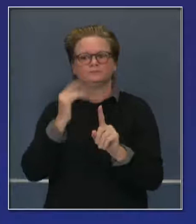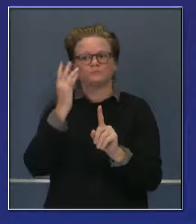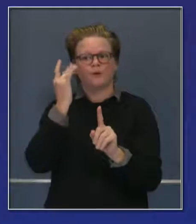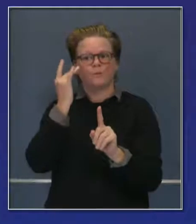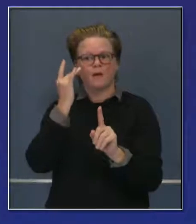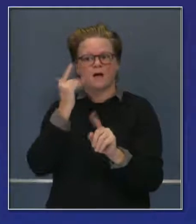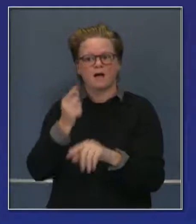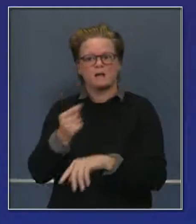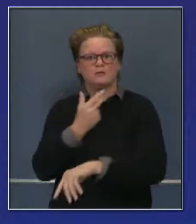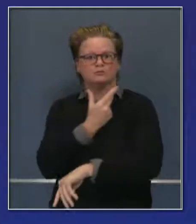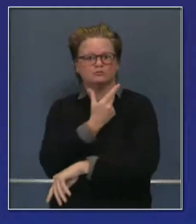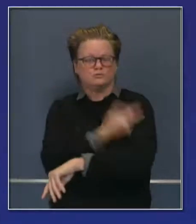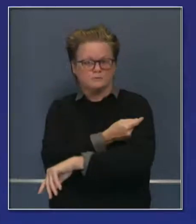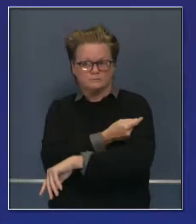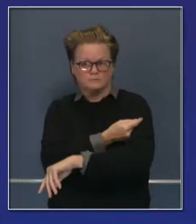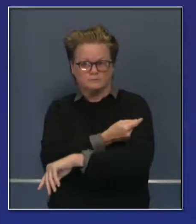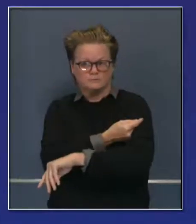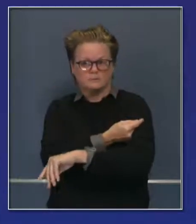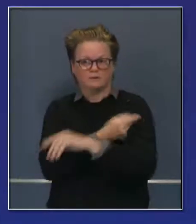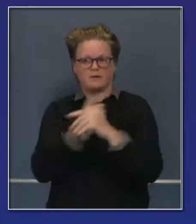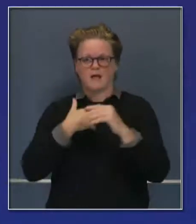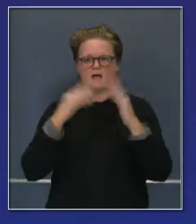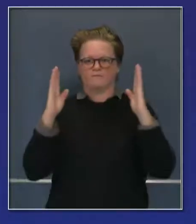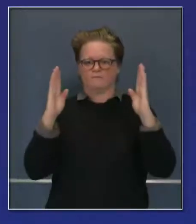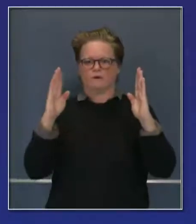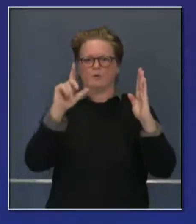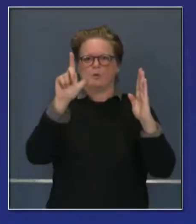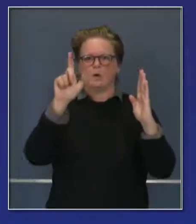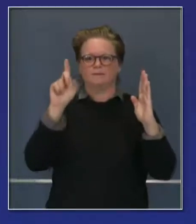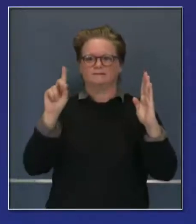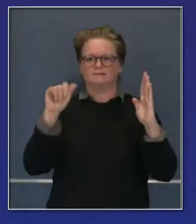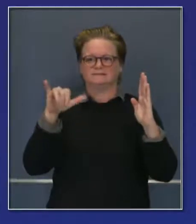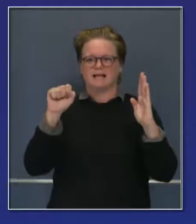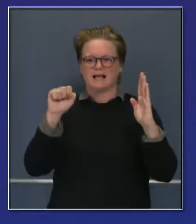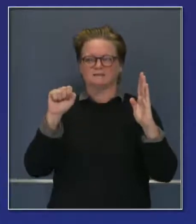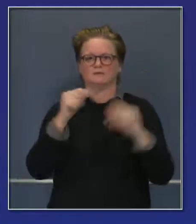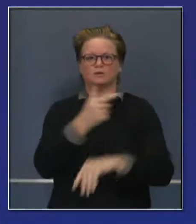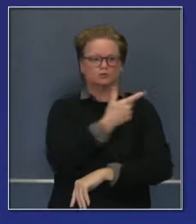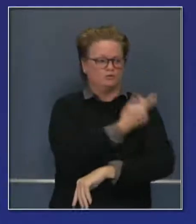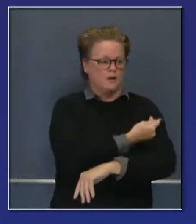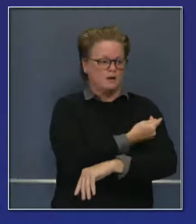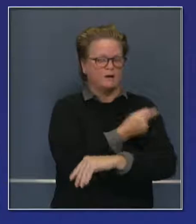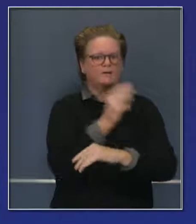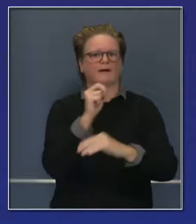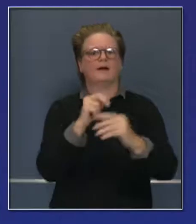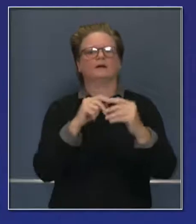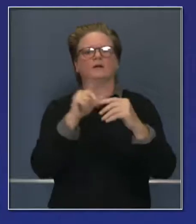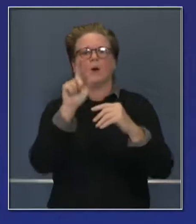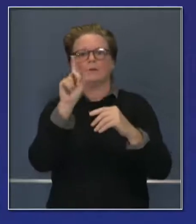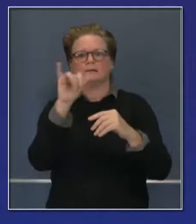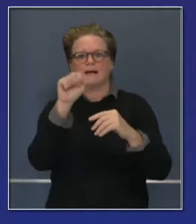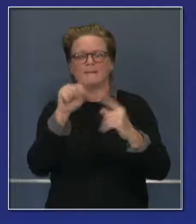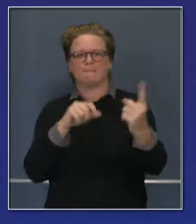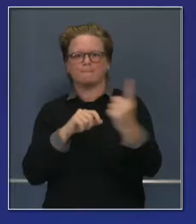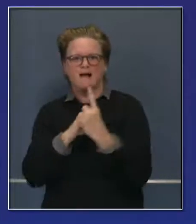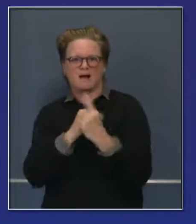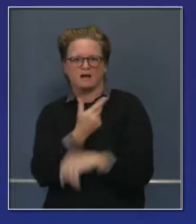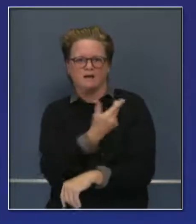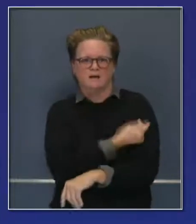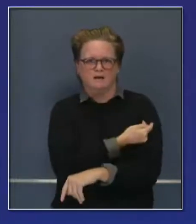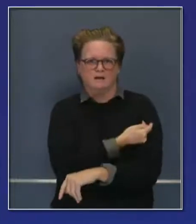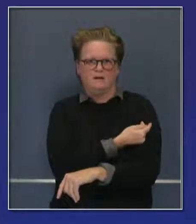with 21-day phasing between each shot. It also requires, you may recall in one of the presentations we made,